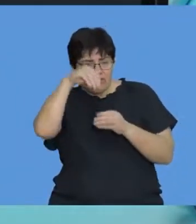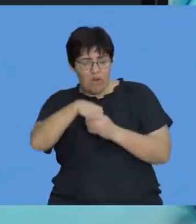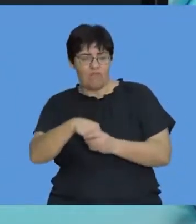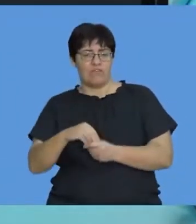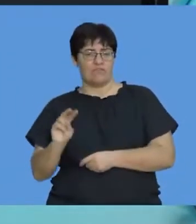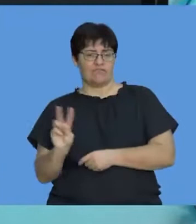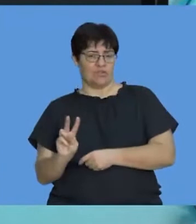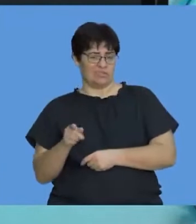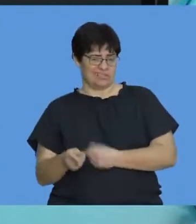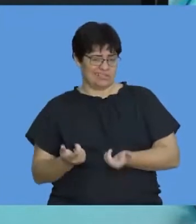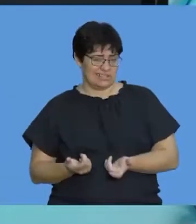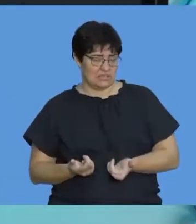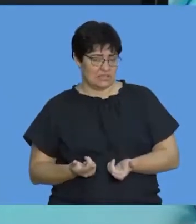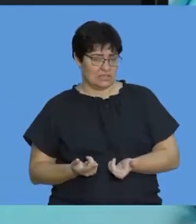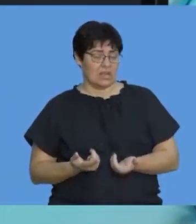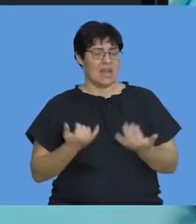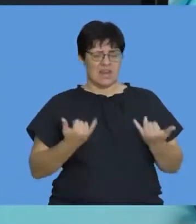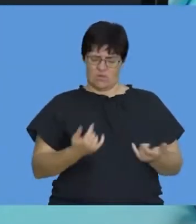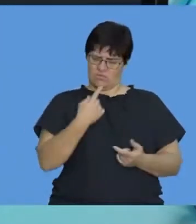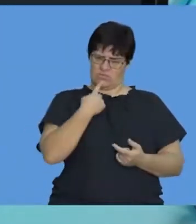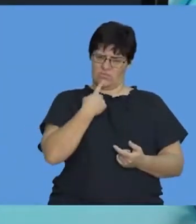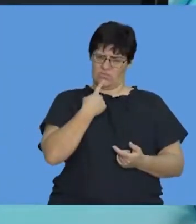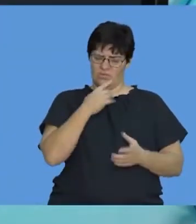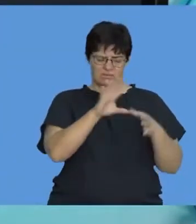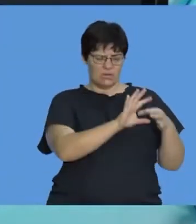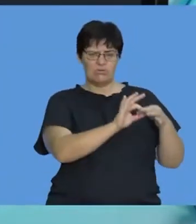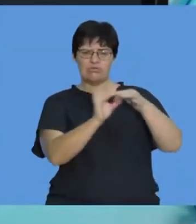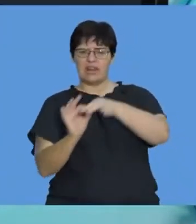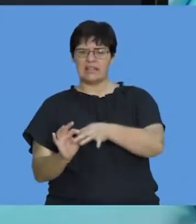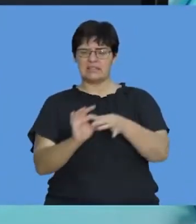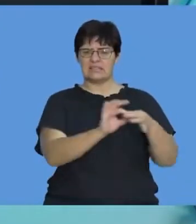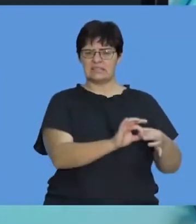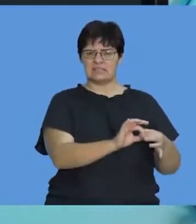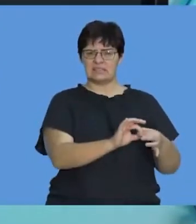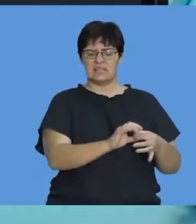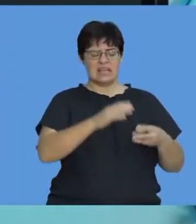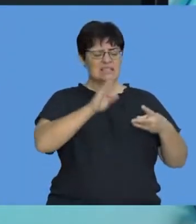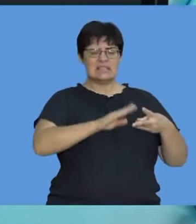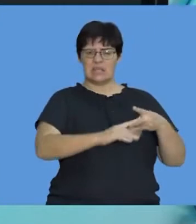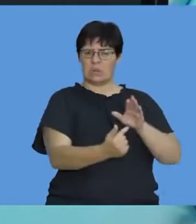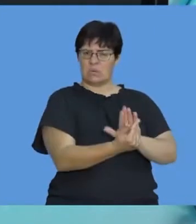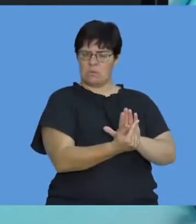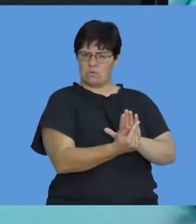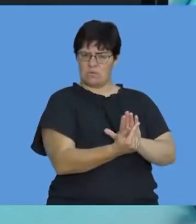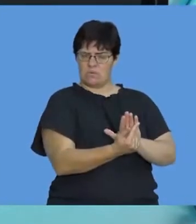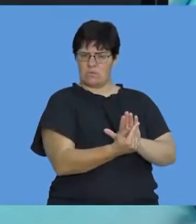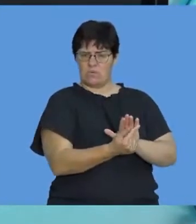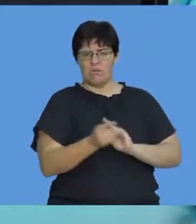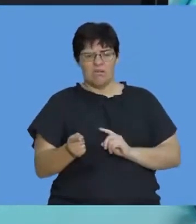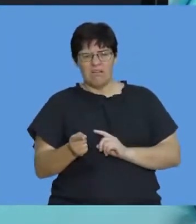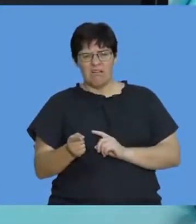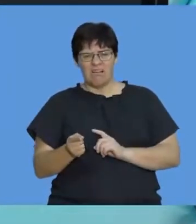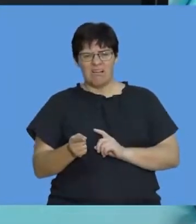what we're going to do is go, how can I relate Newton's second law with this whole